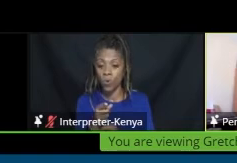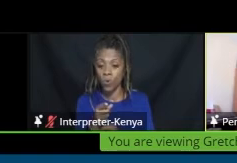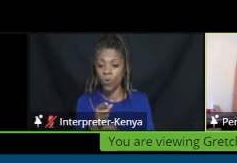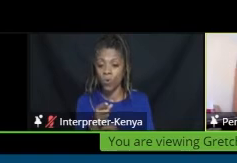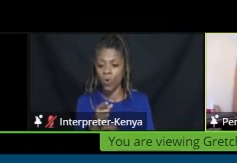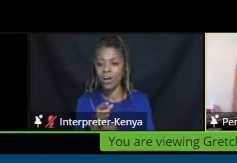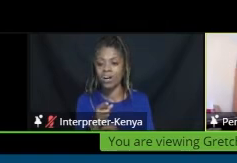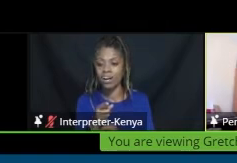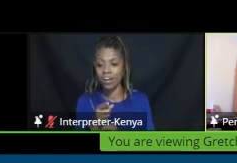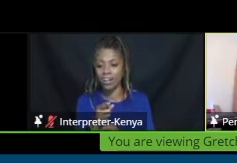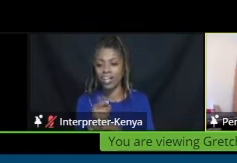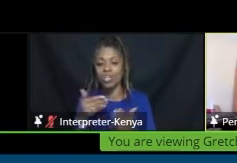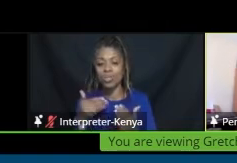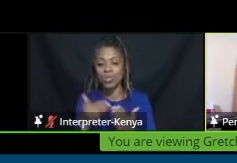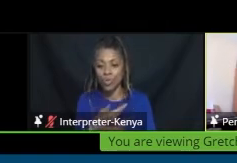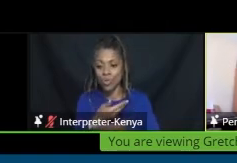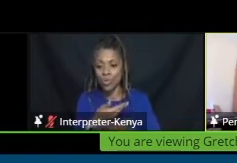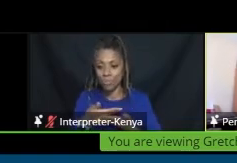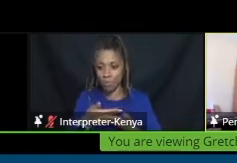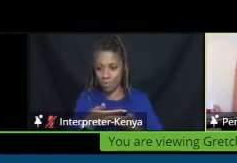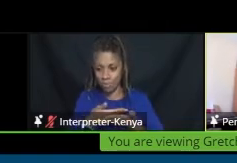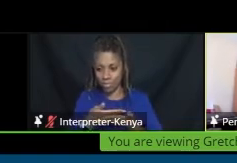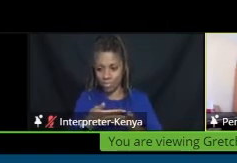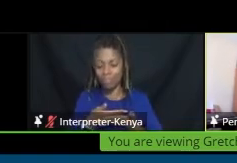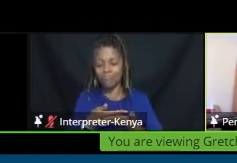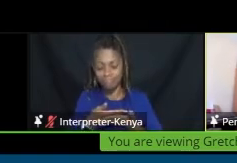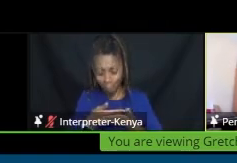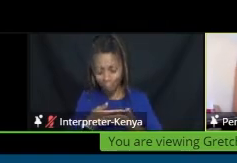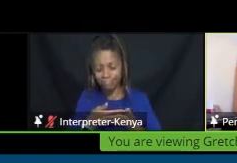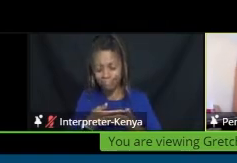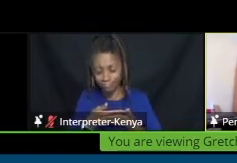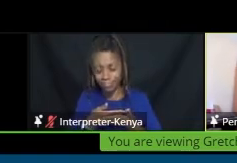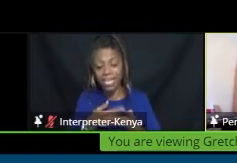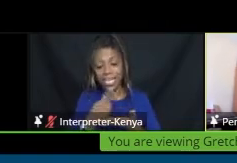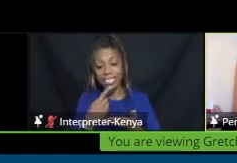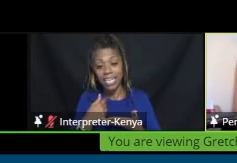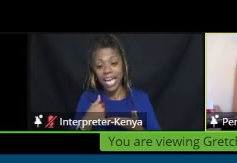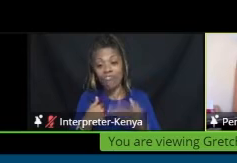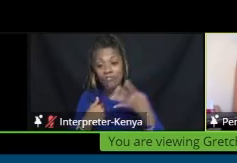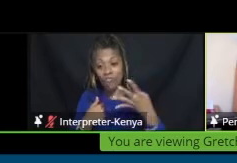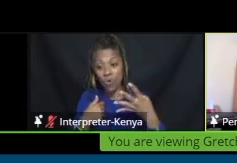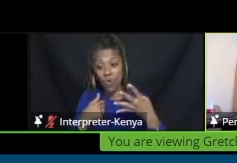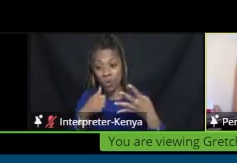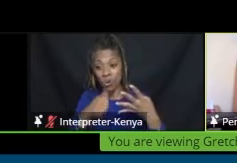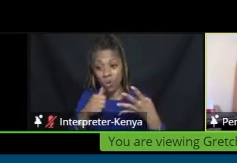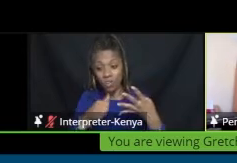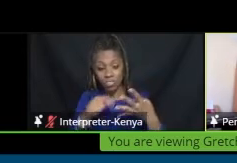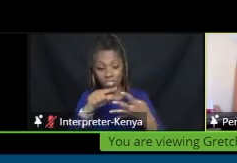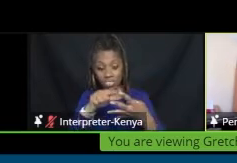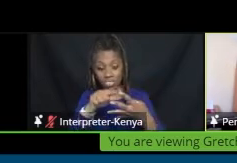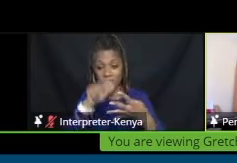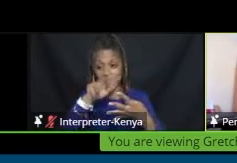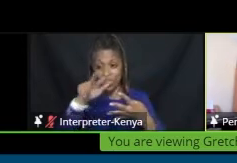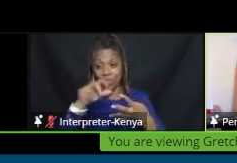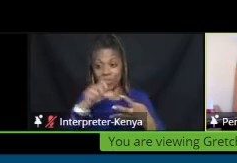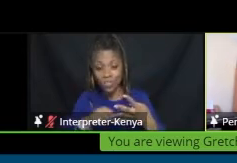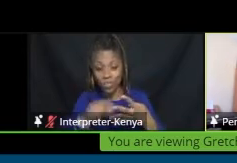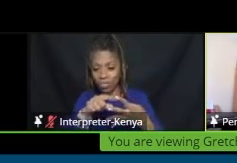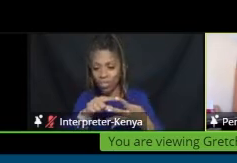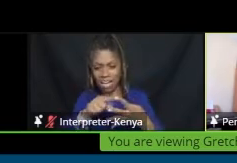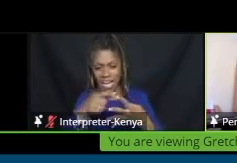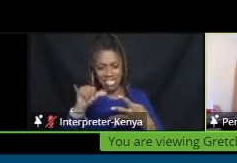Newborns, yes, because you know what? Like I said, my mom of 4 girls. The oldest one is 33. I still don't know what I'm doing, so it all works